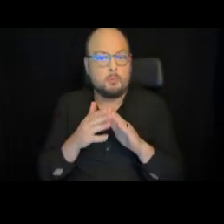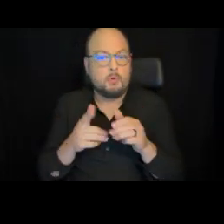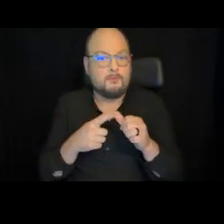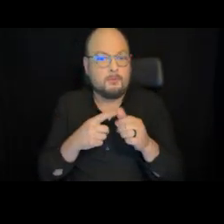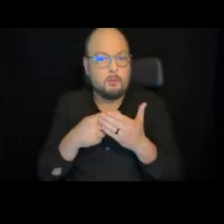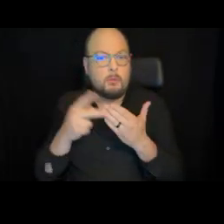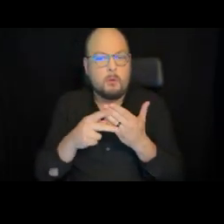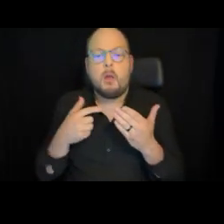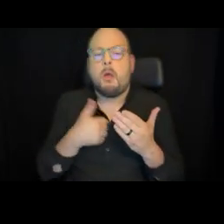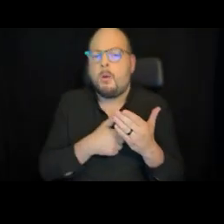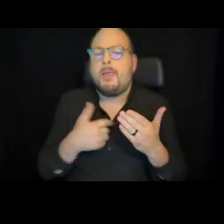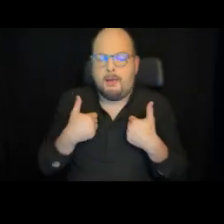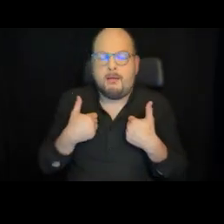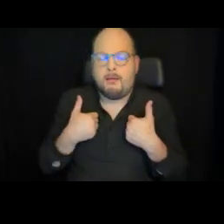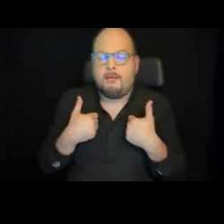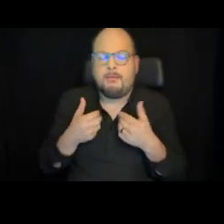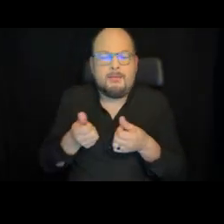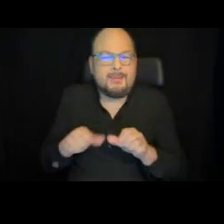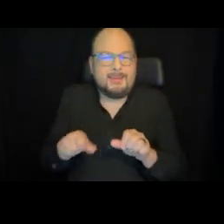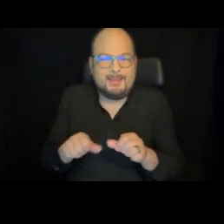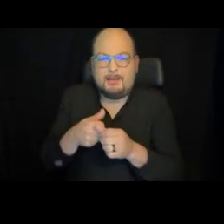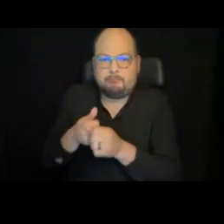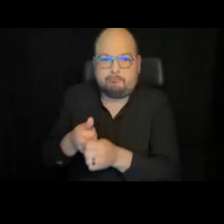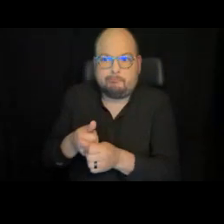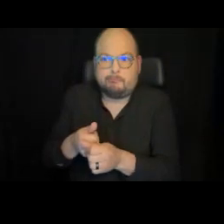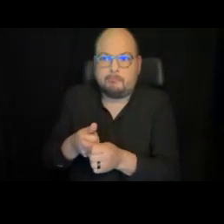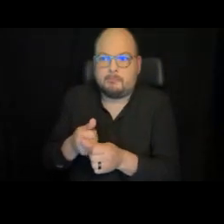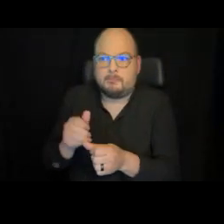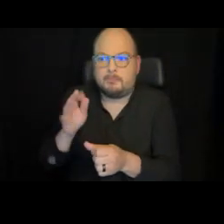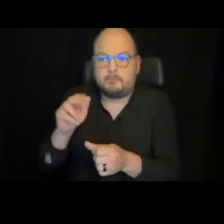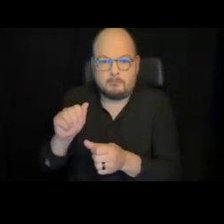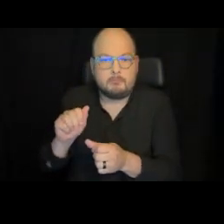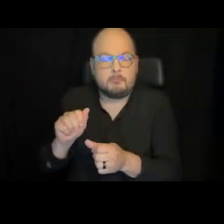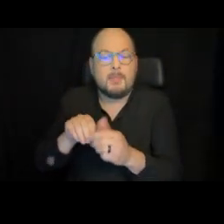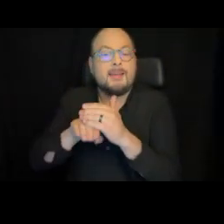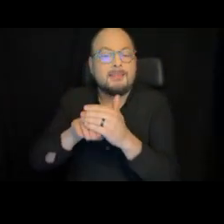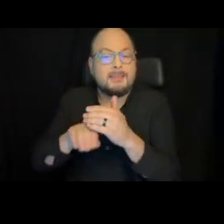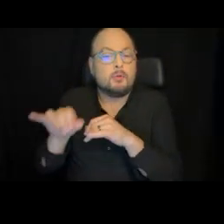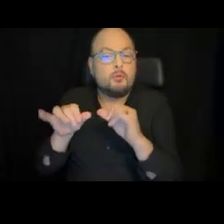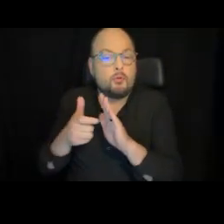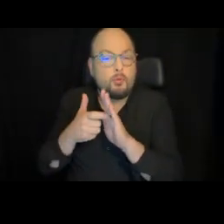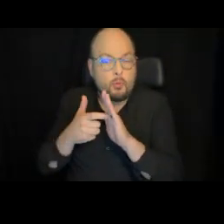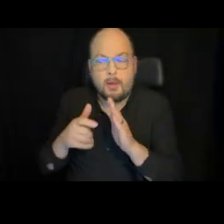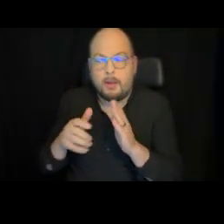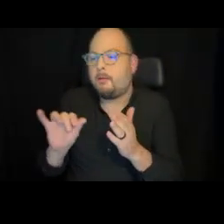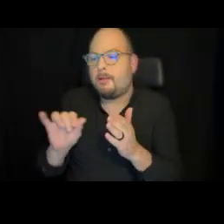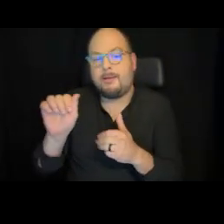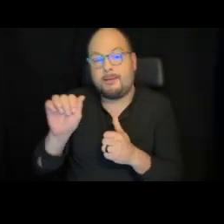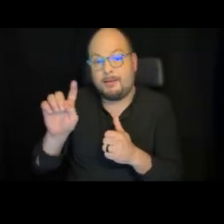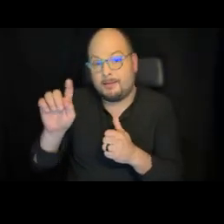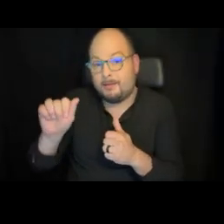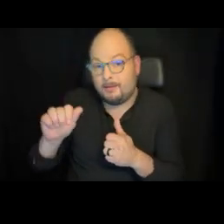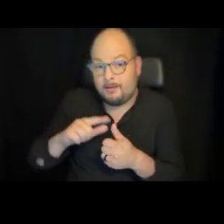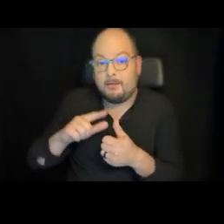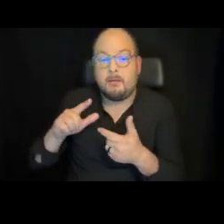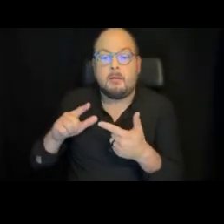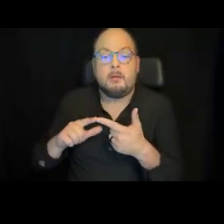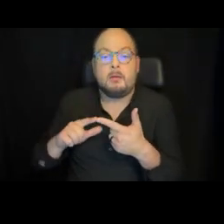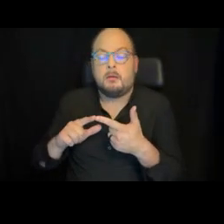the Fair Housing Act. Other accessibility standards, such as the Americans with Disabilities Act and